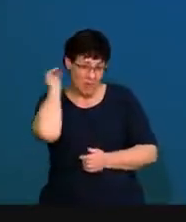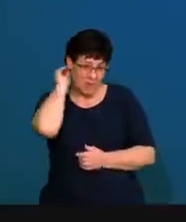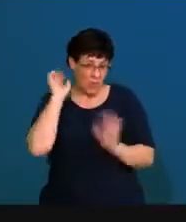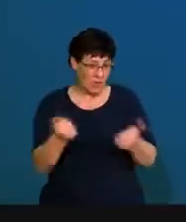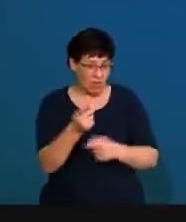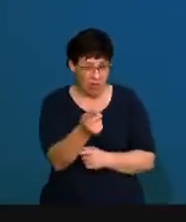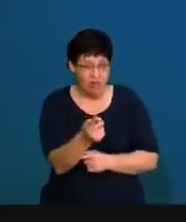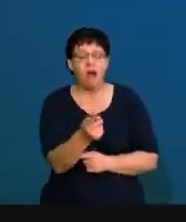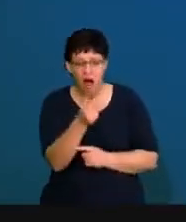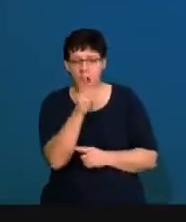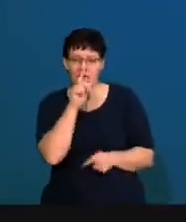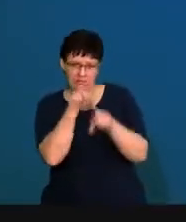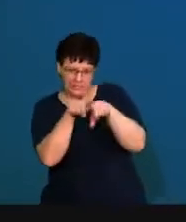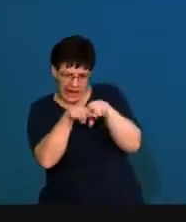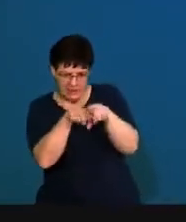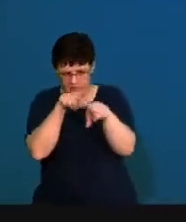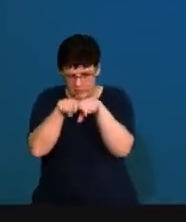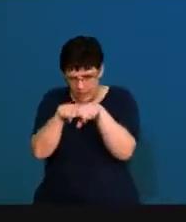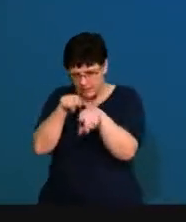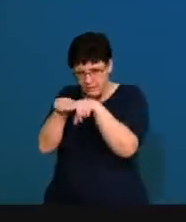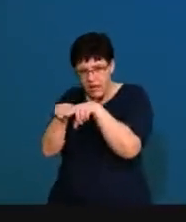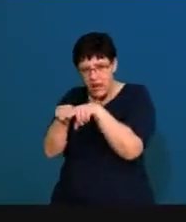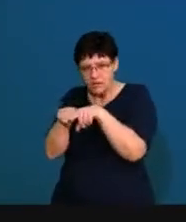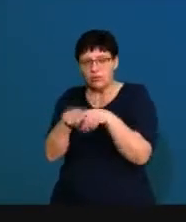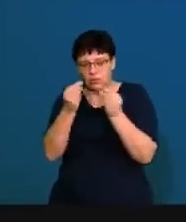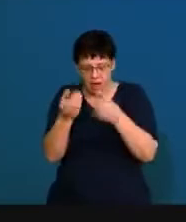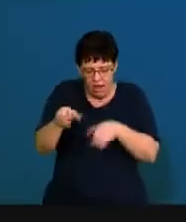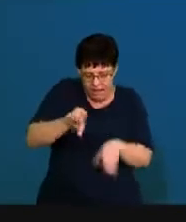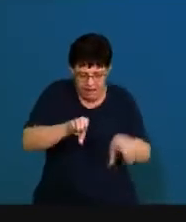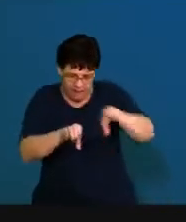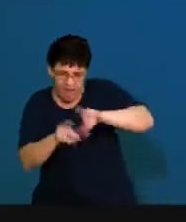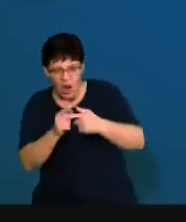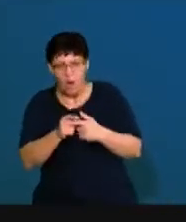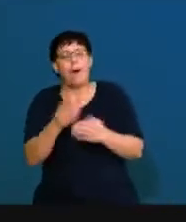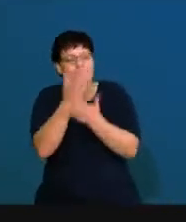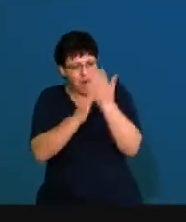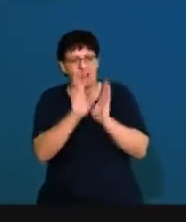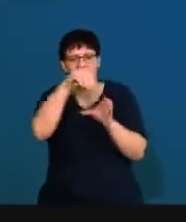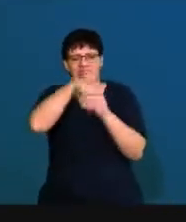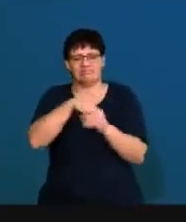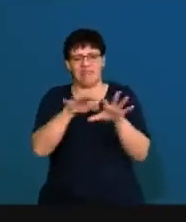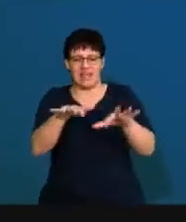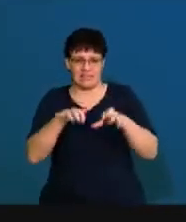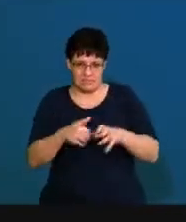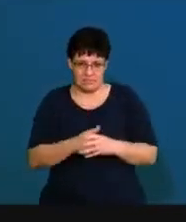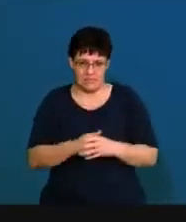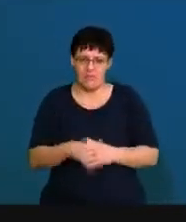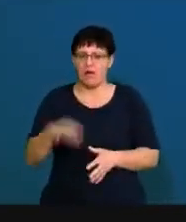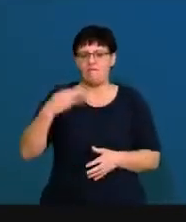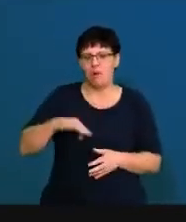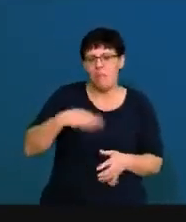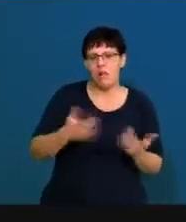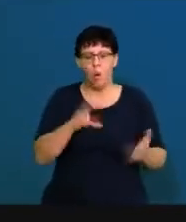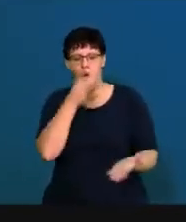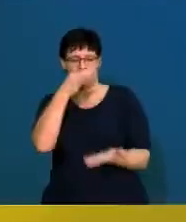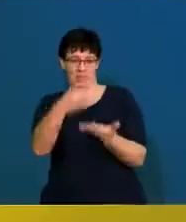the experiments that we do are also an integral part of our exam. be it formal or just